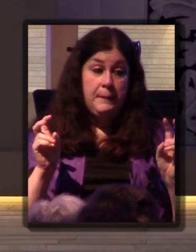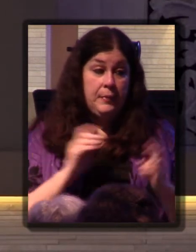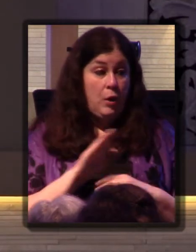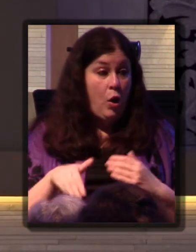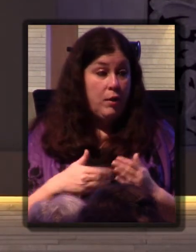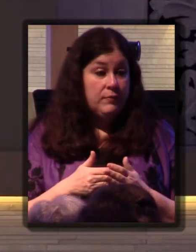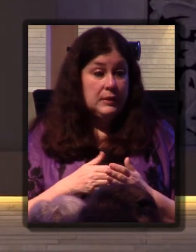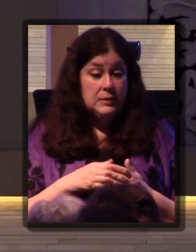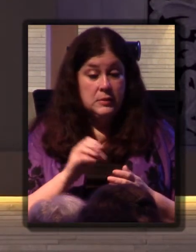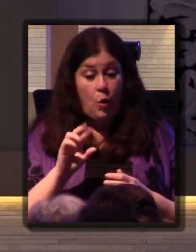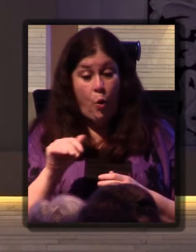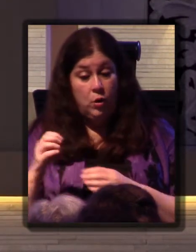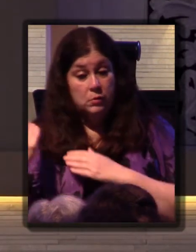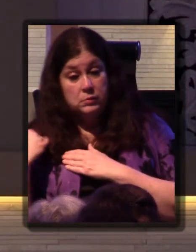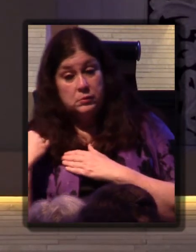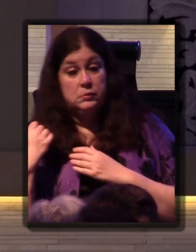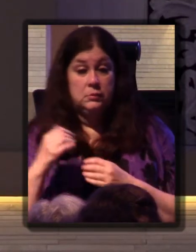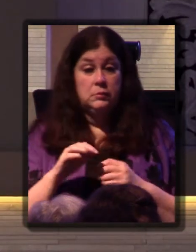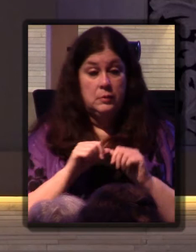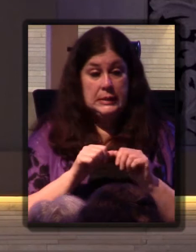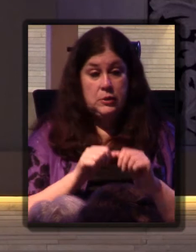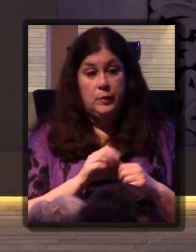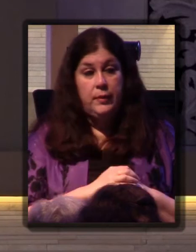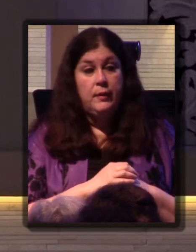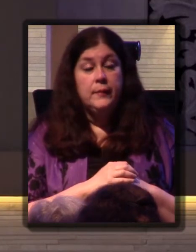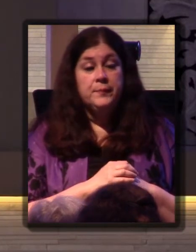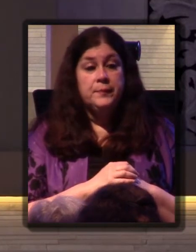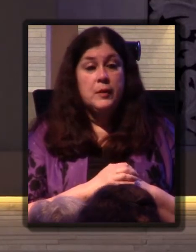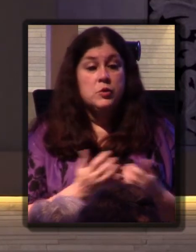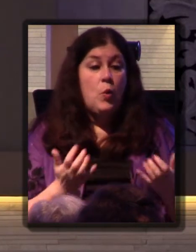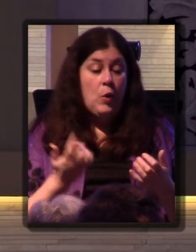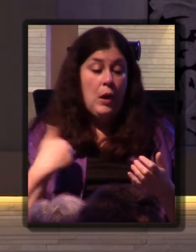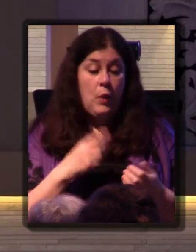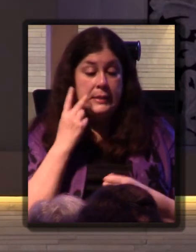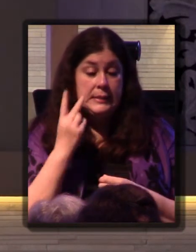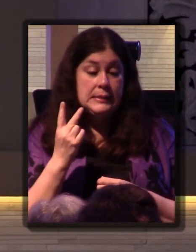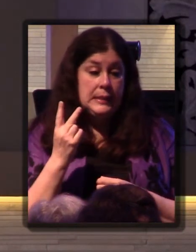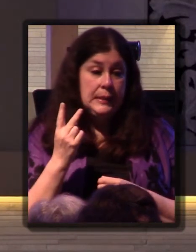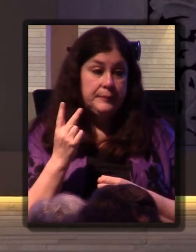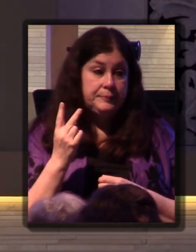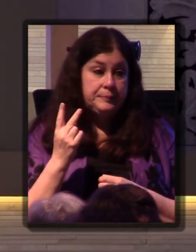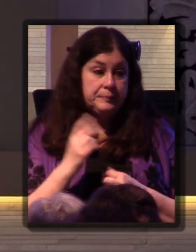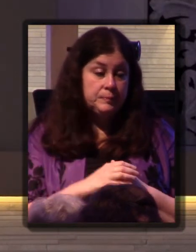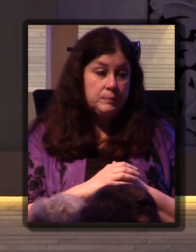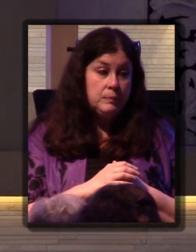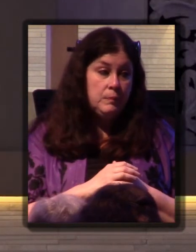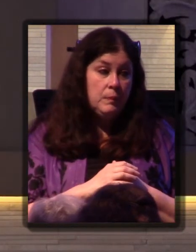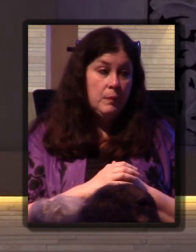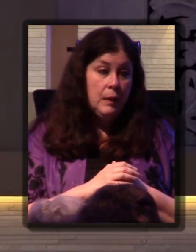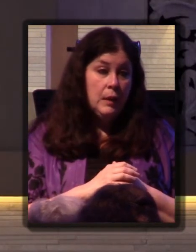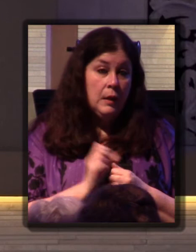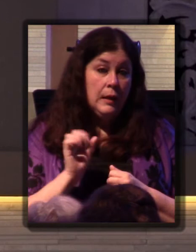theme that all of these oracles pick up on. And so what I want us to see as we look at this text